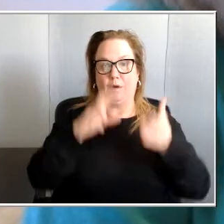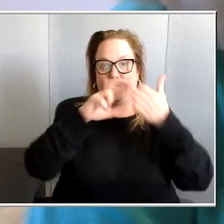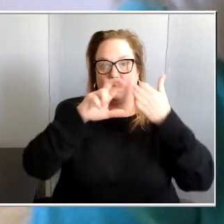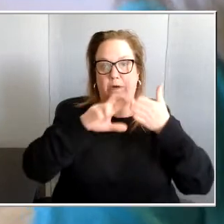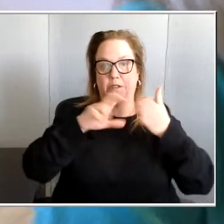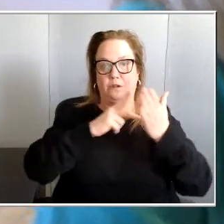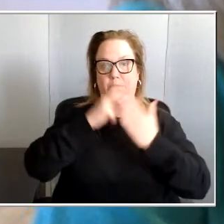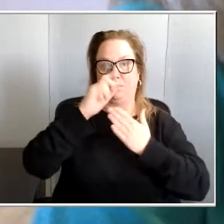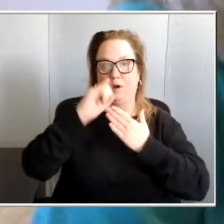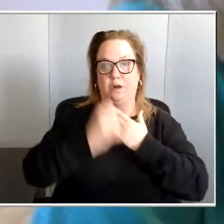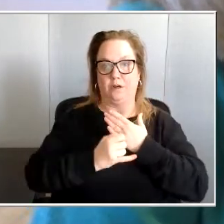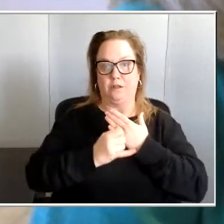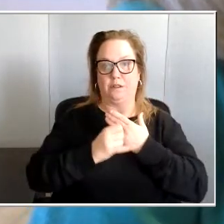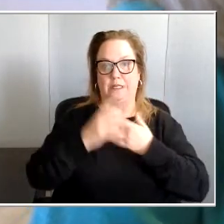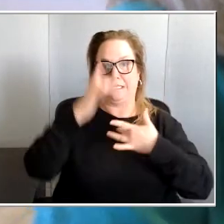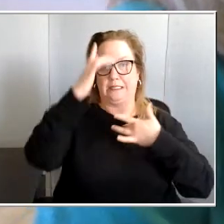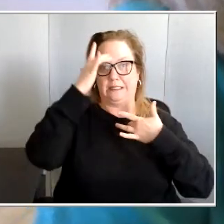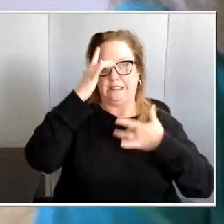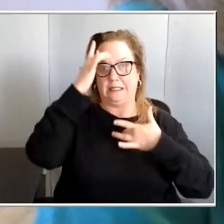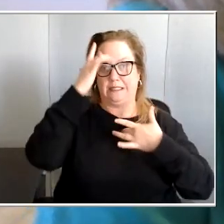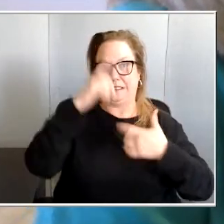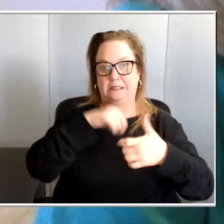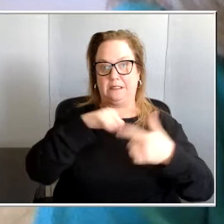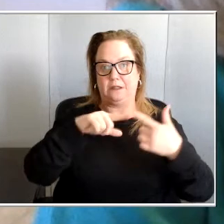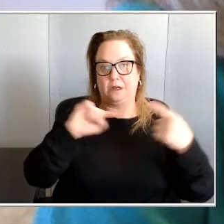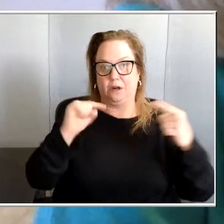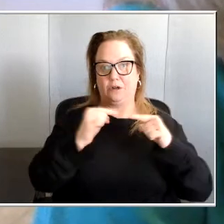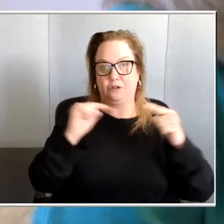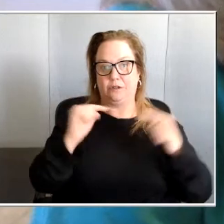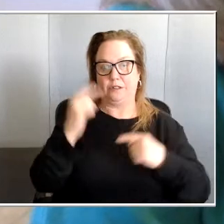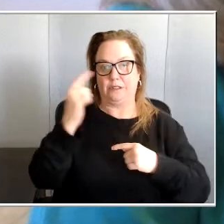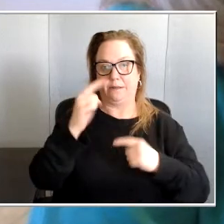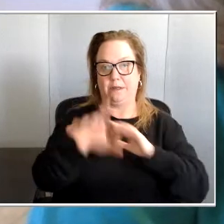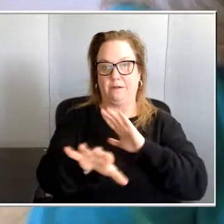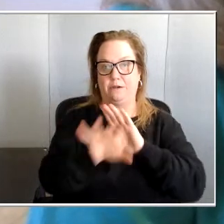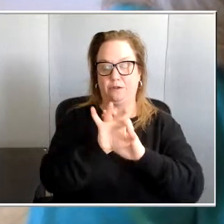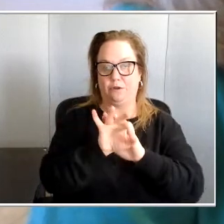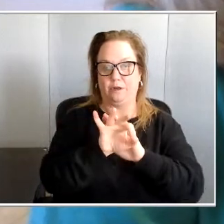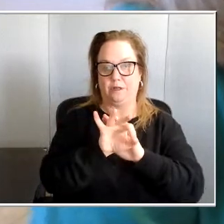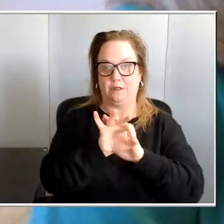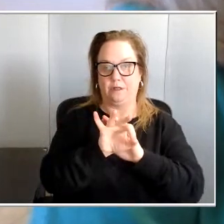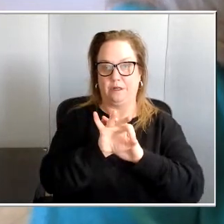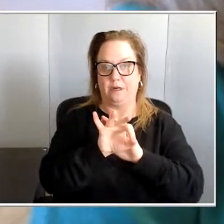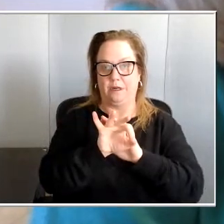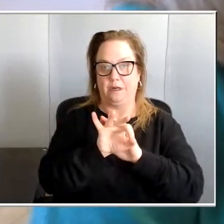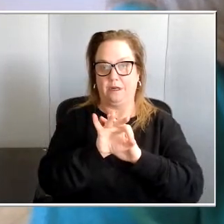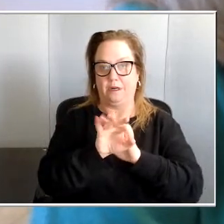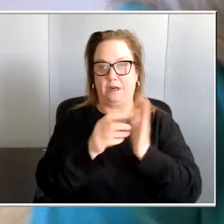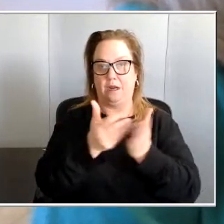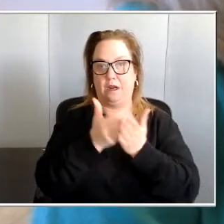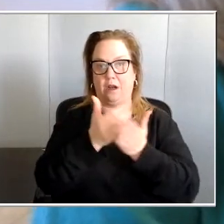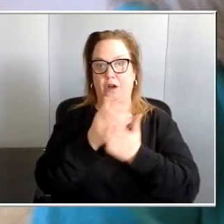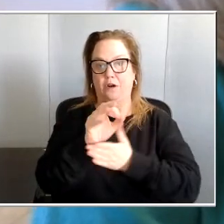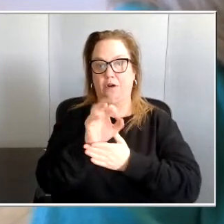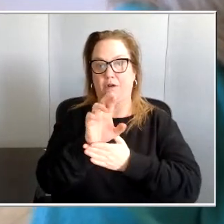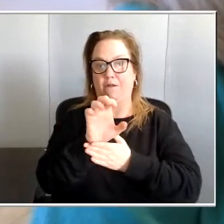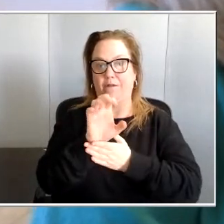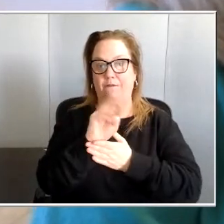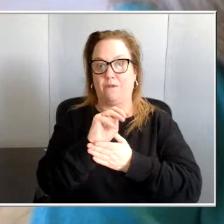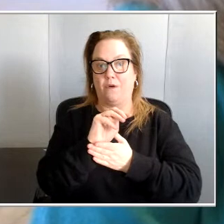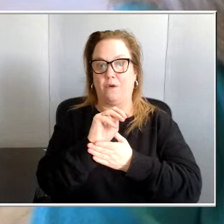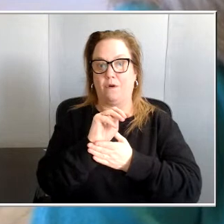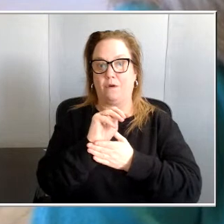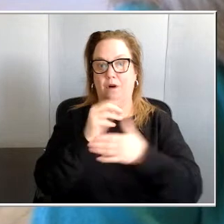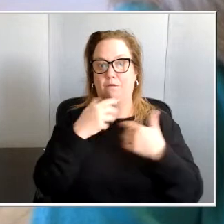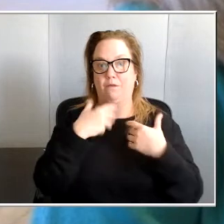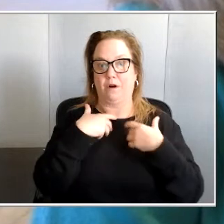project about a disease or a injury or something of your choice, and a new form of